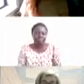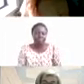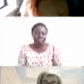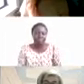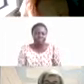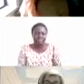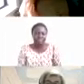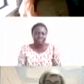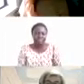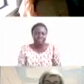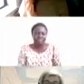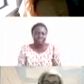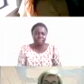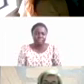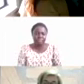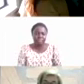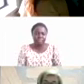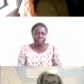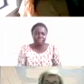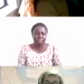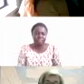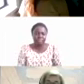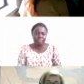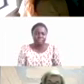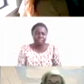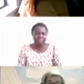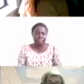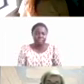And if the latter